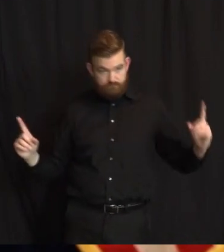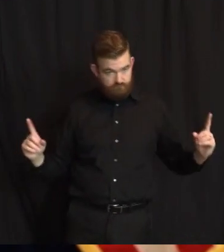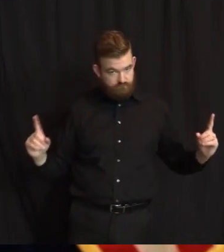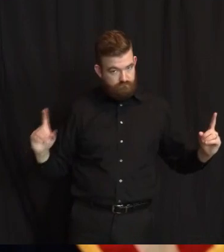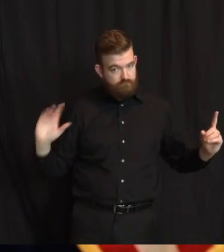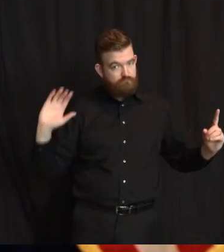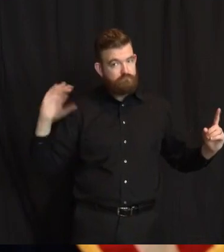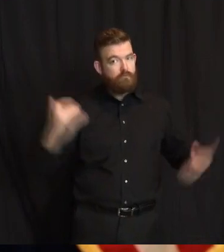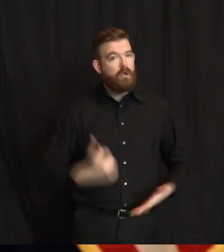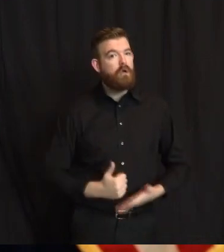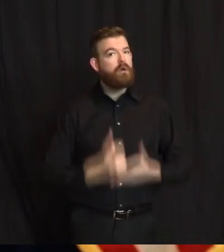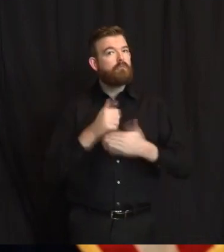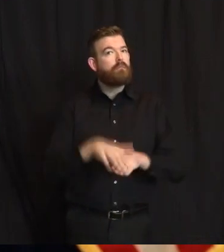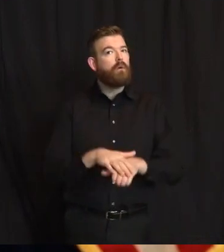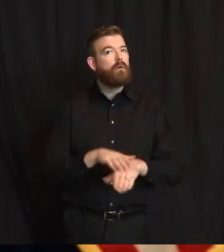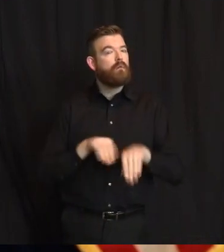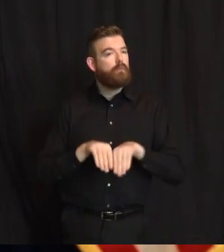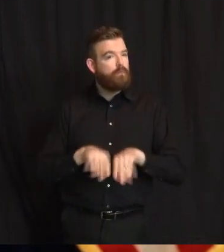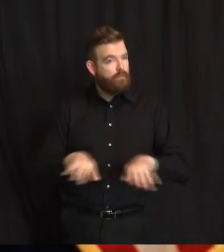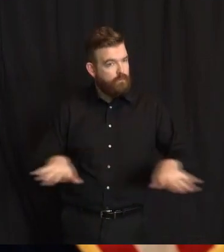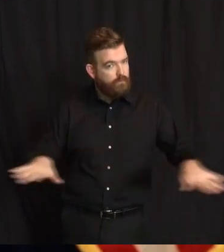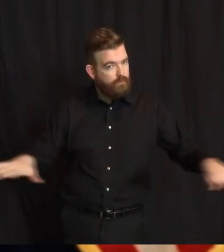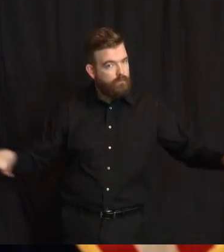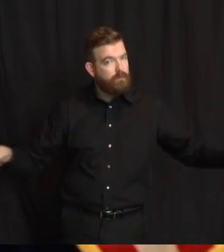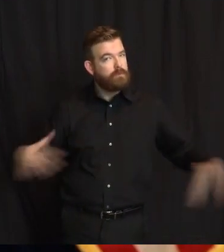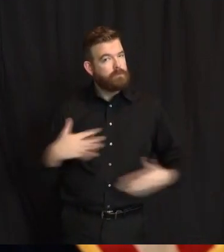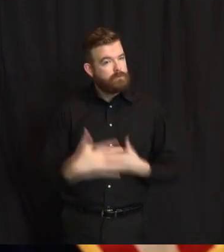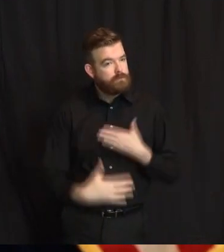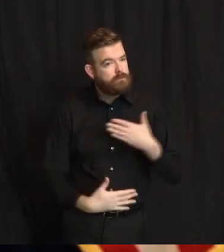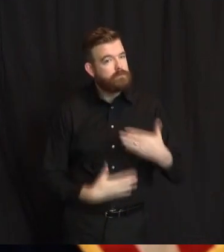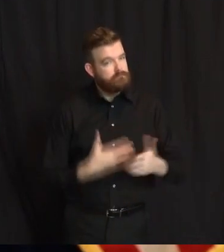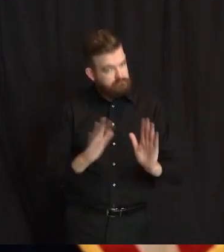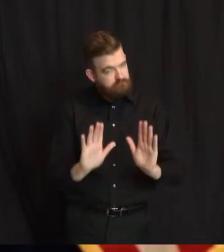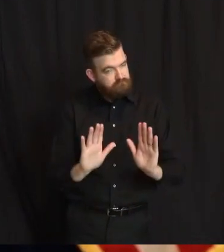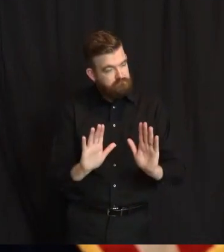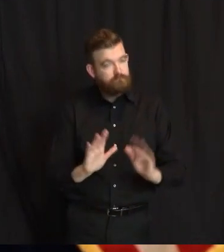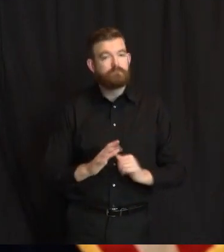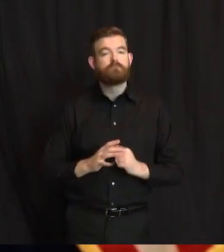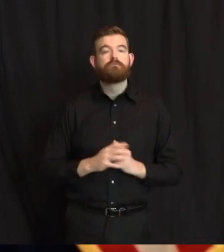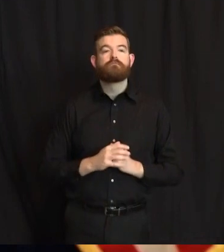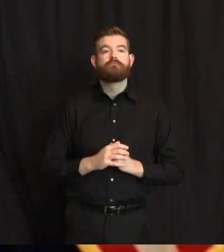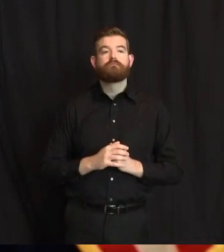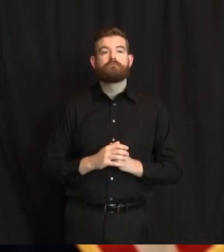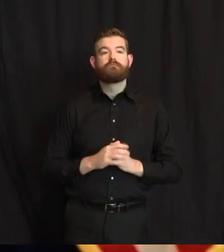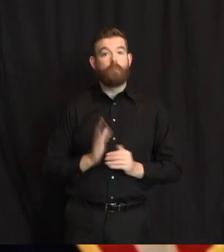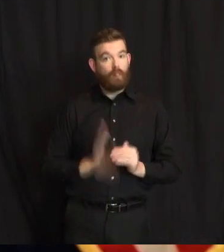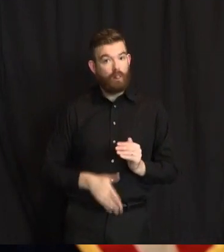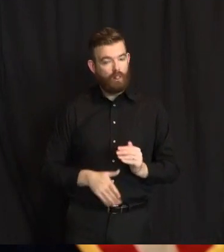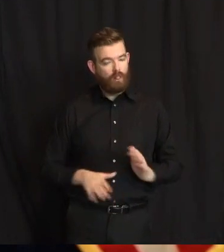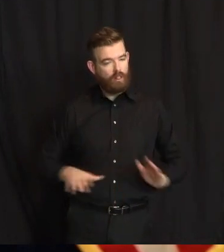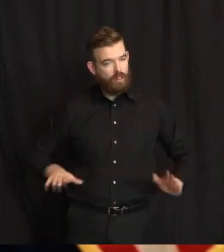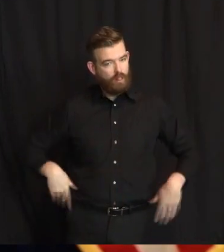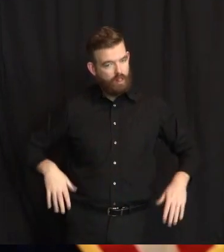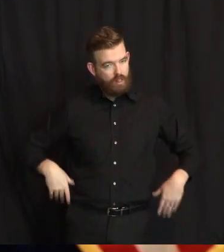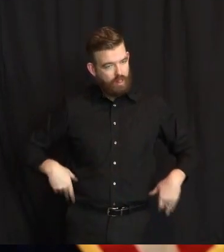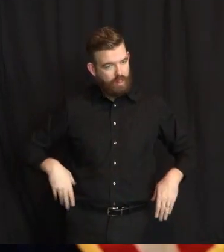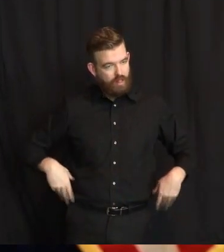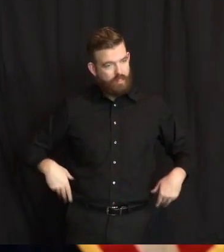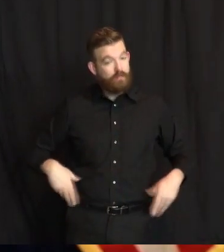one foot in front of the other. This is beginning to pay off. We're not in the end zone yet. Someday we'll get there, assuming all